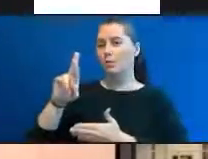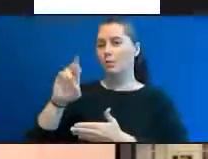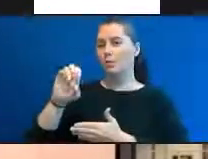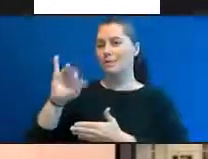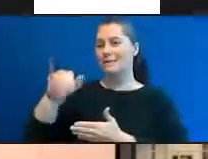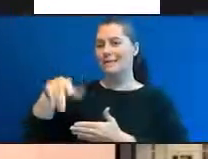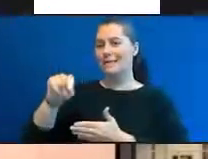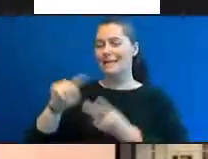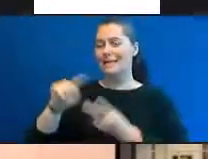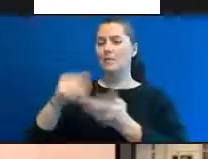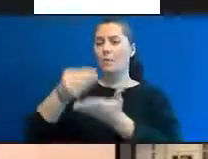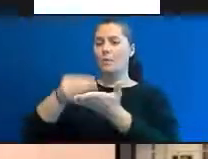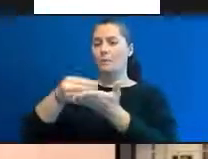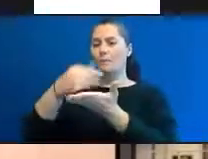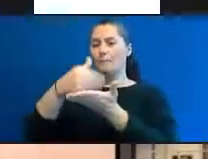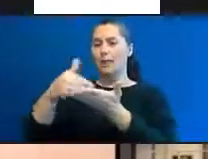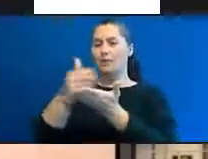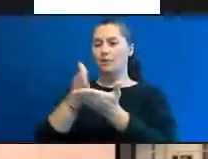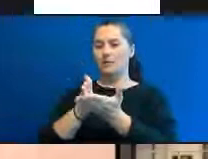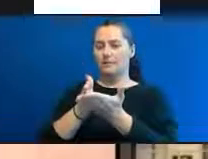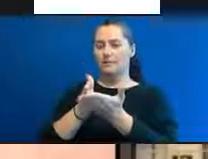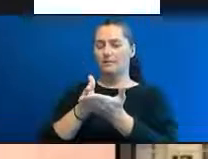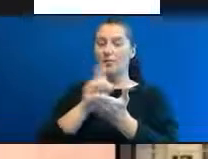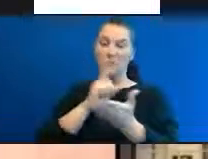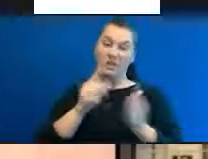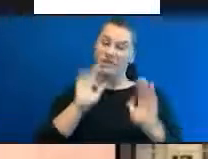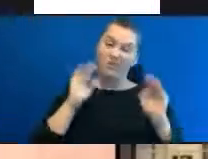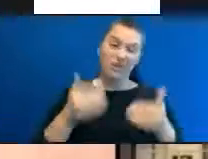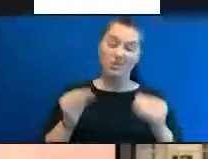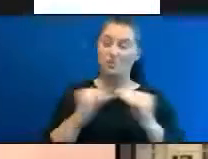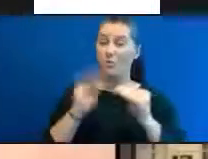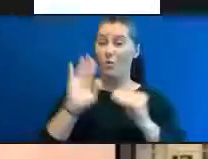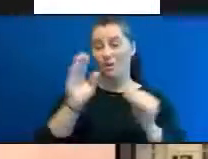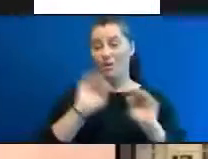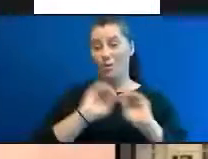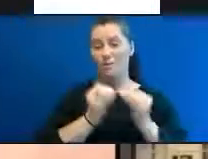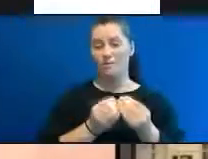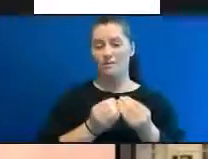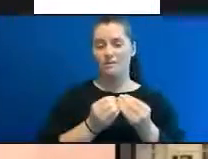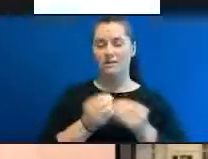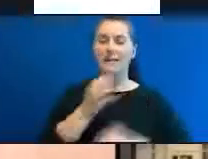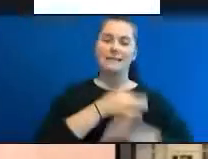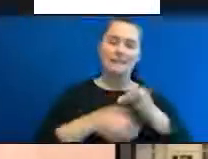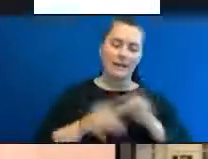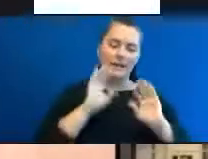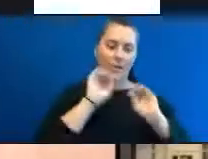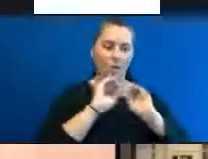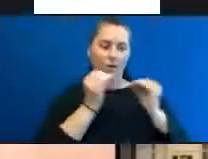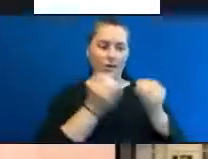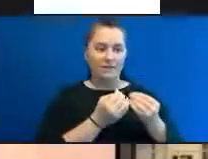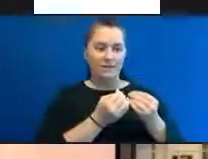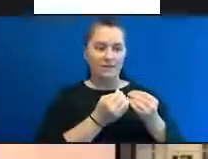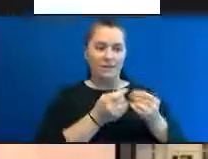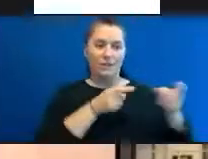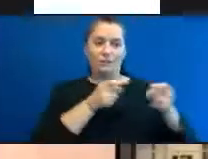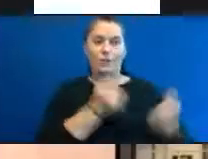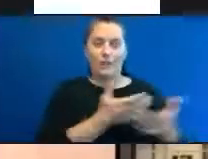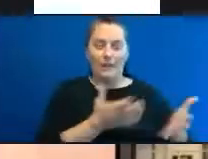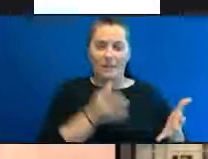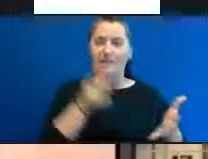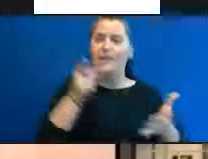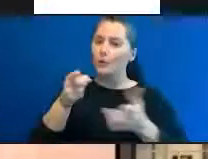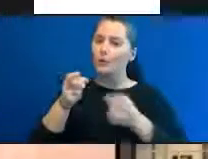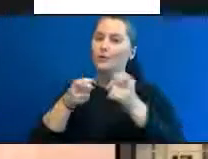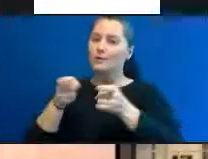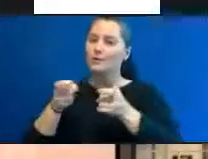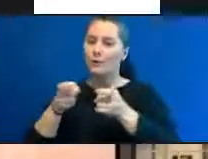just allowing you to focus more on your organization rather than having the organization run you. So really